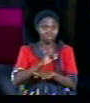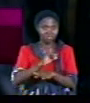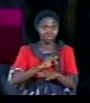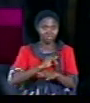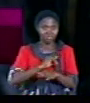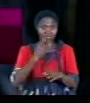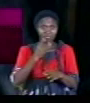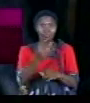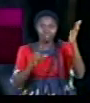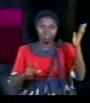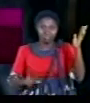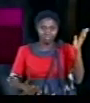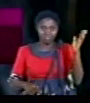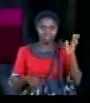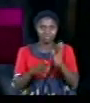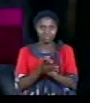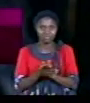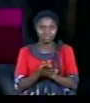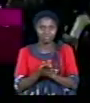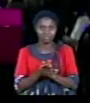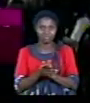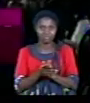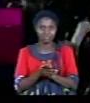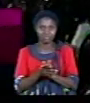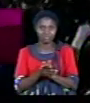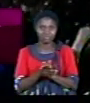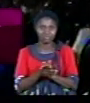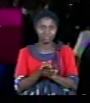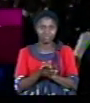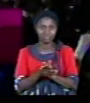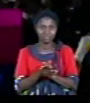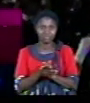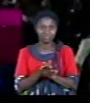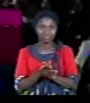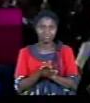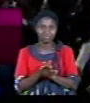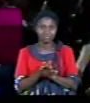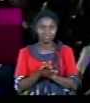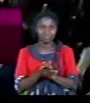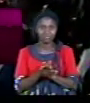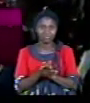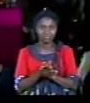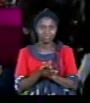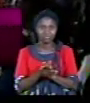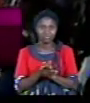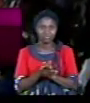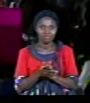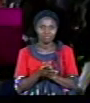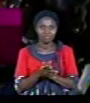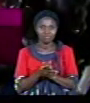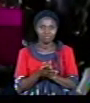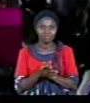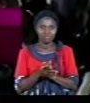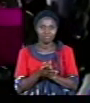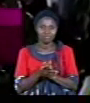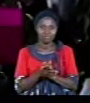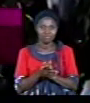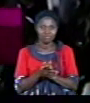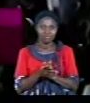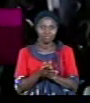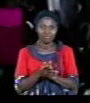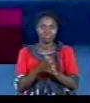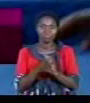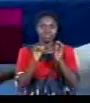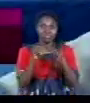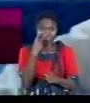Lord. They test you now? Yes. Okay. Can you see now? Yes. Close one of